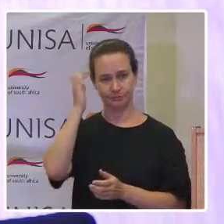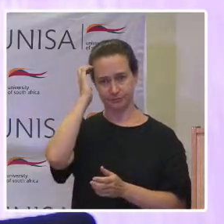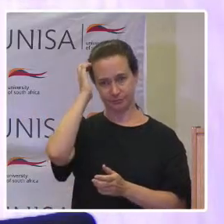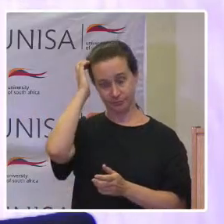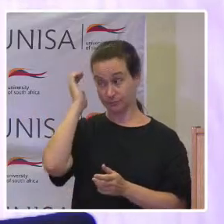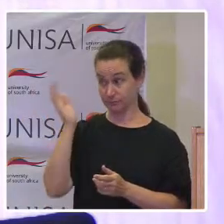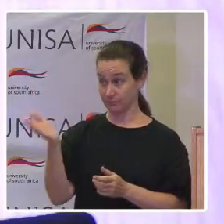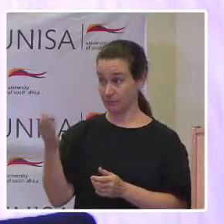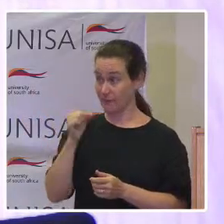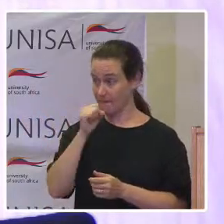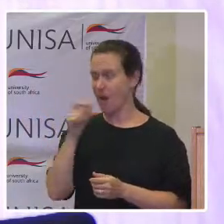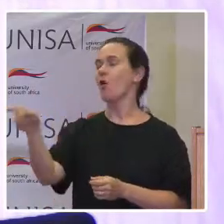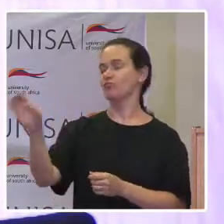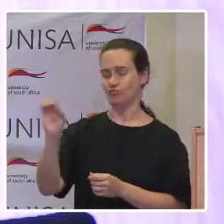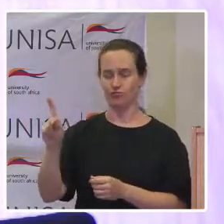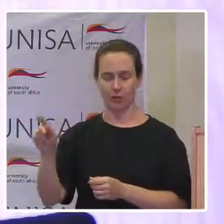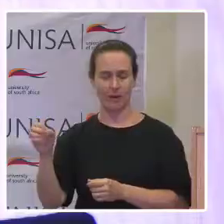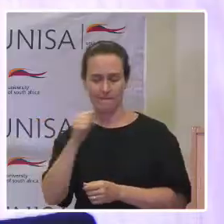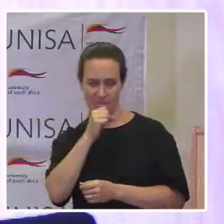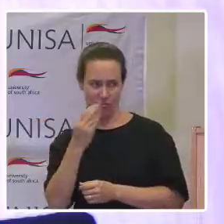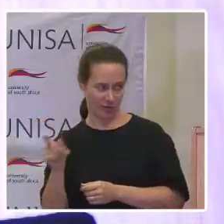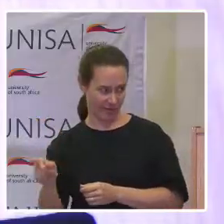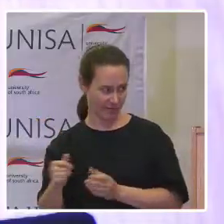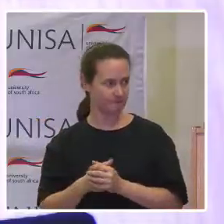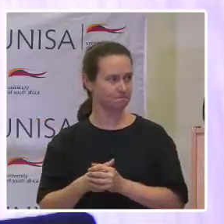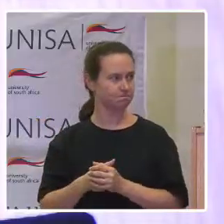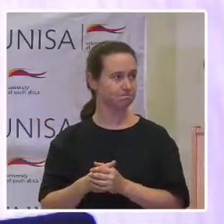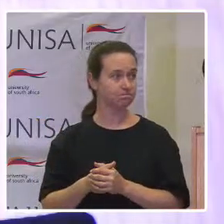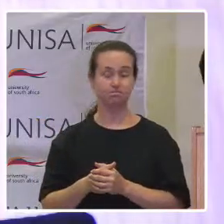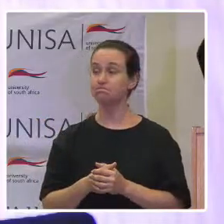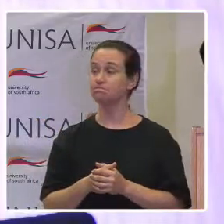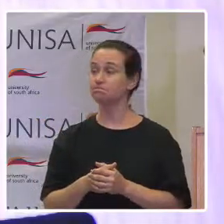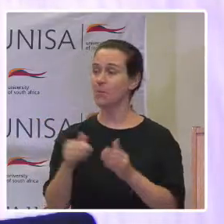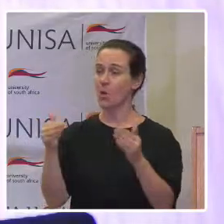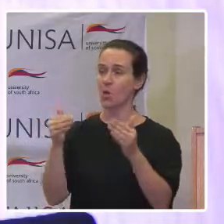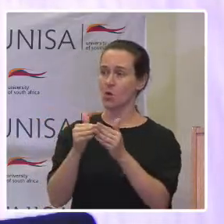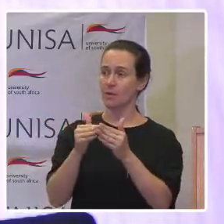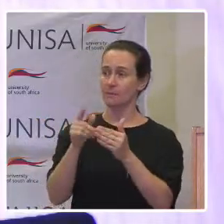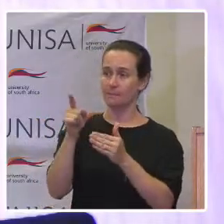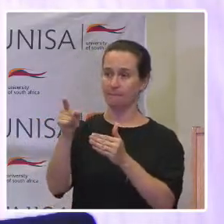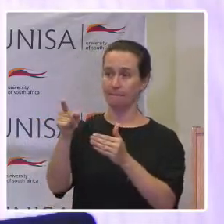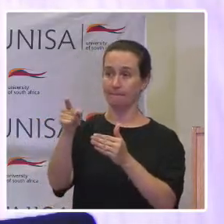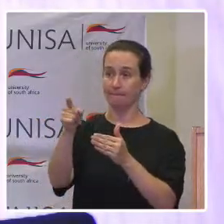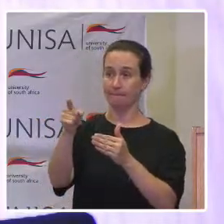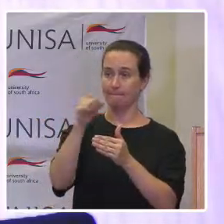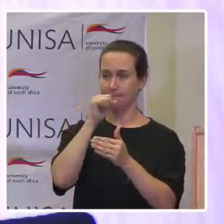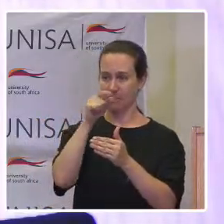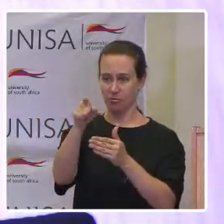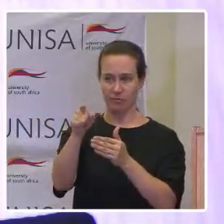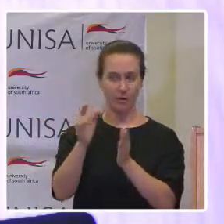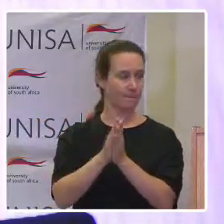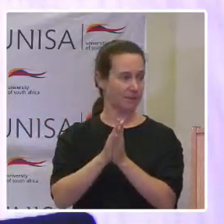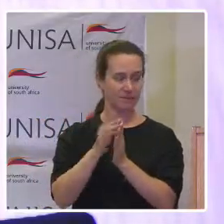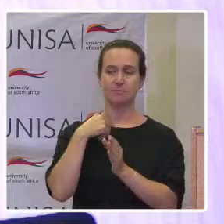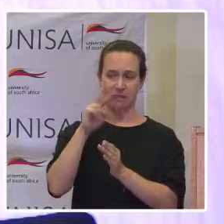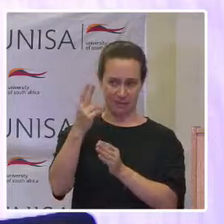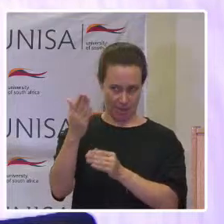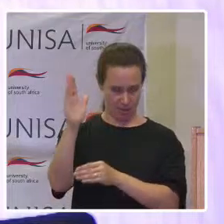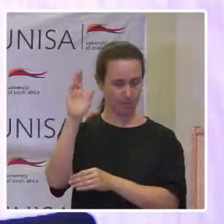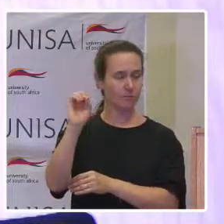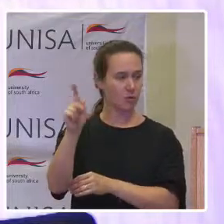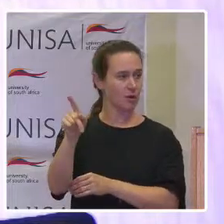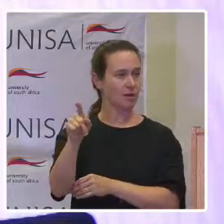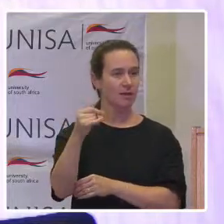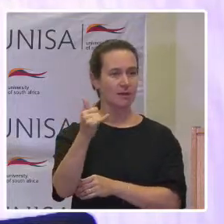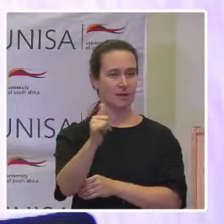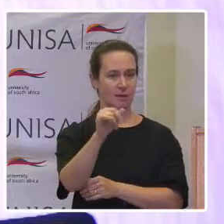Do we have mics? Oh, okay. We have say there by the corner there. He needs a mic. I note your hand, and